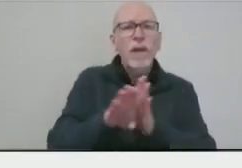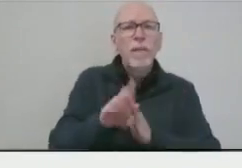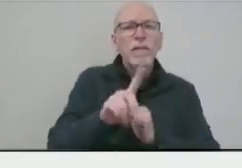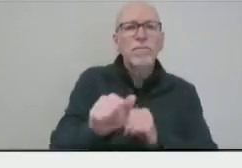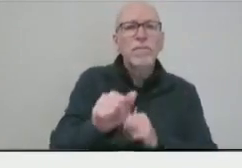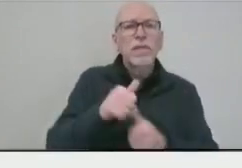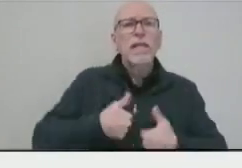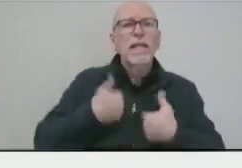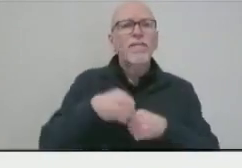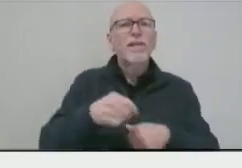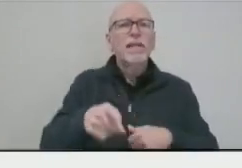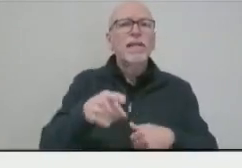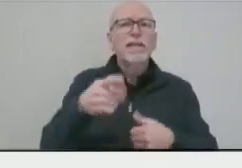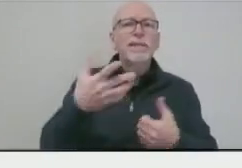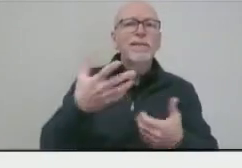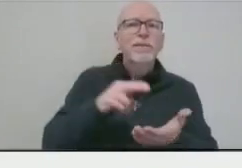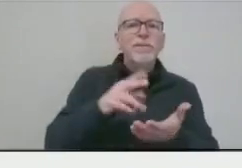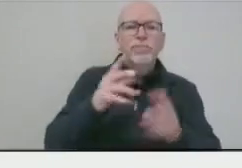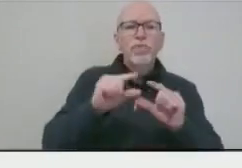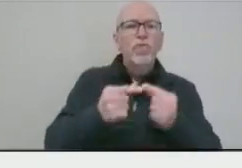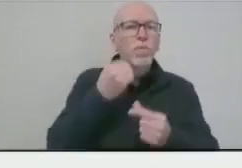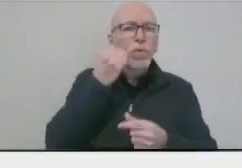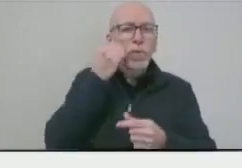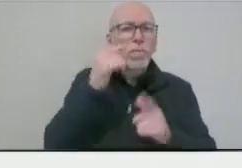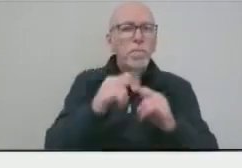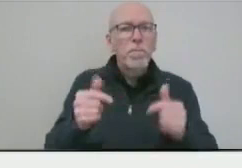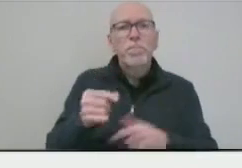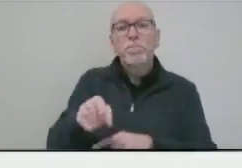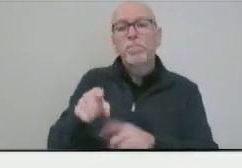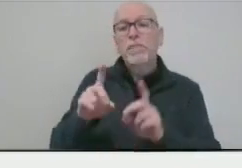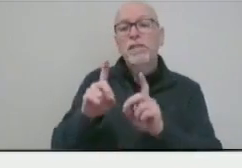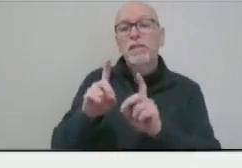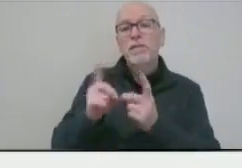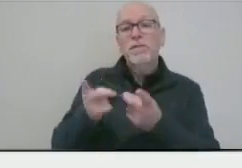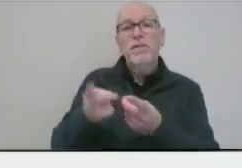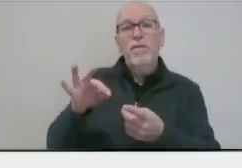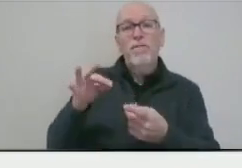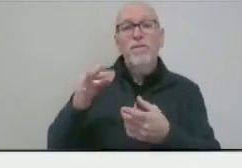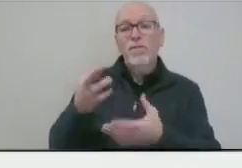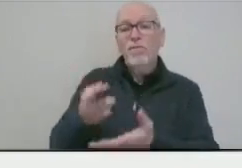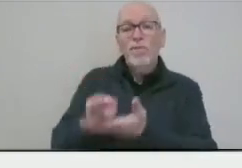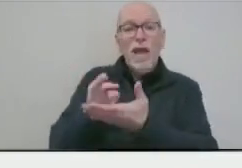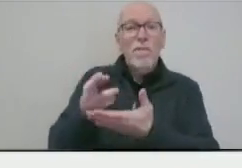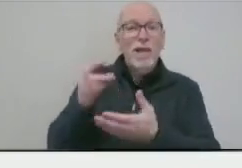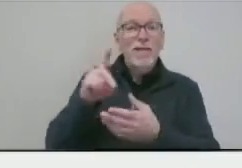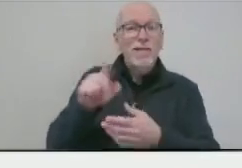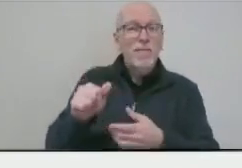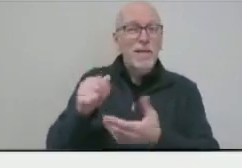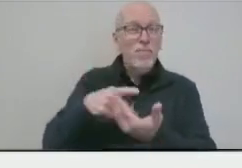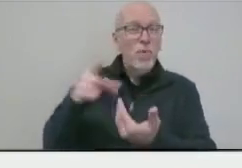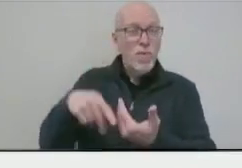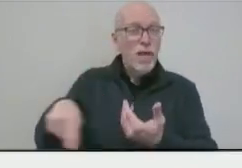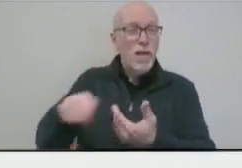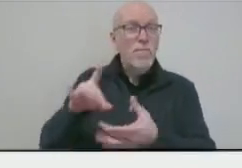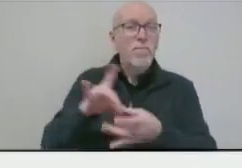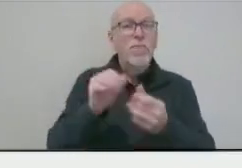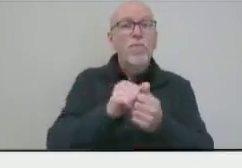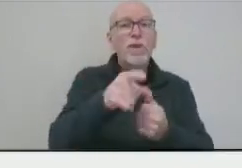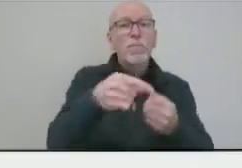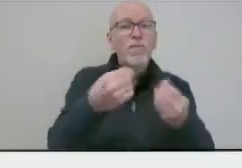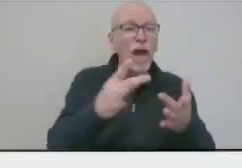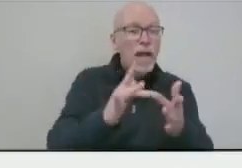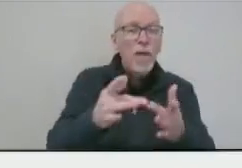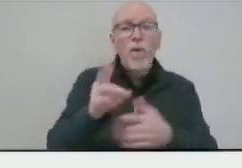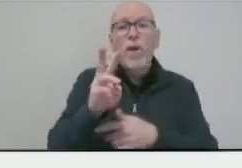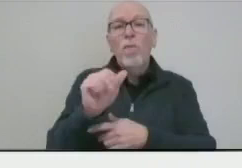in residential programs. Our Division of Disability and Rehabilitative Services partnered with its provider network, the Department of Health, and